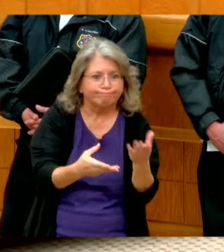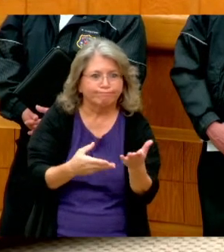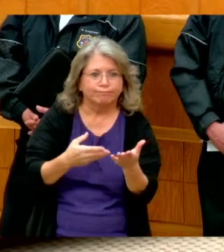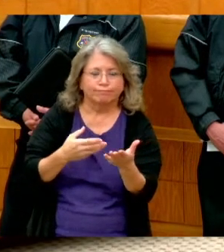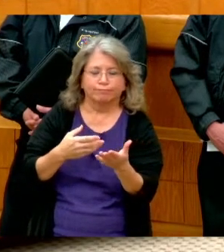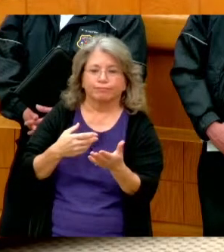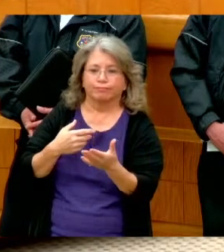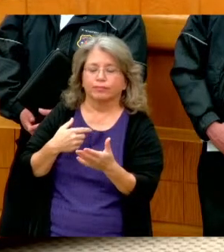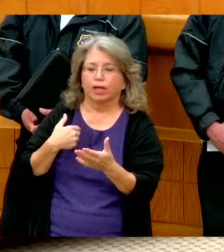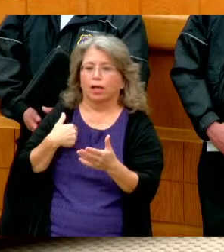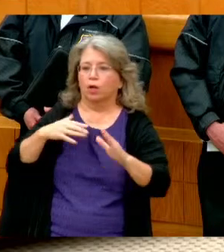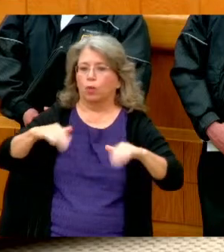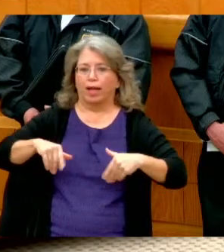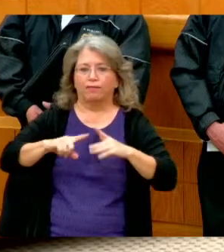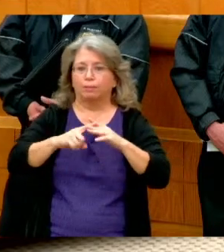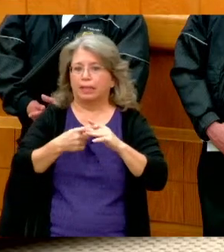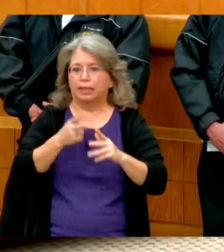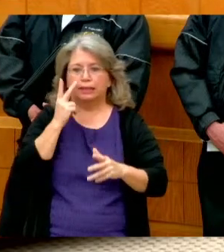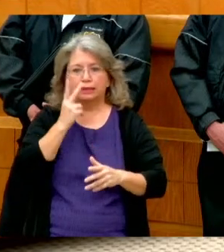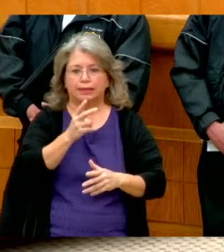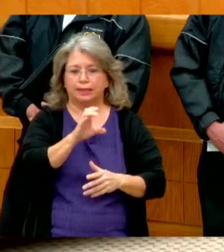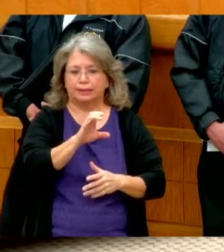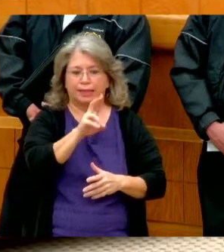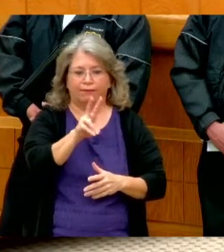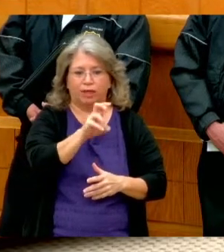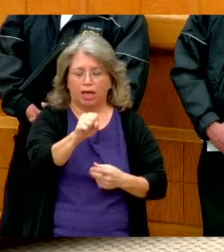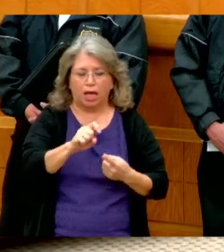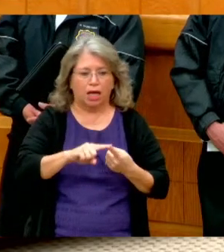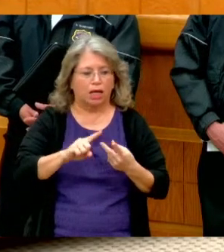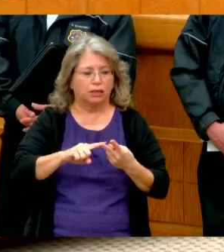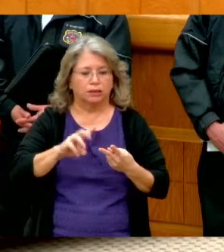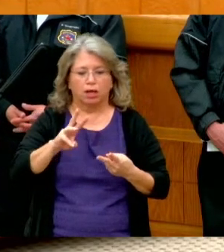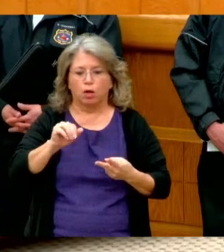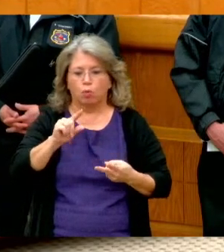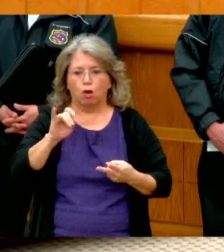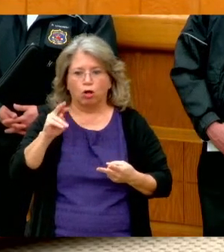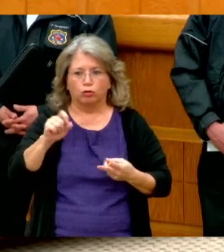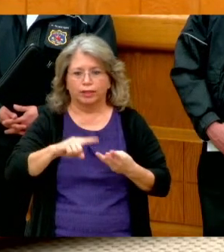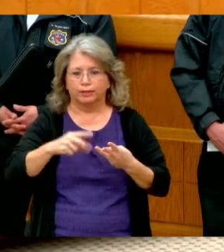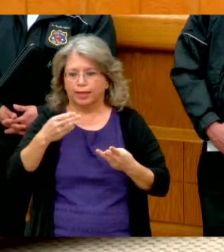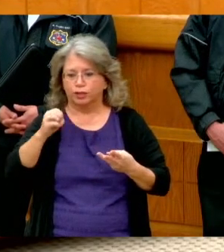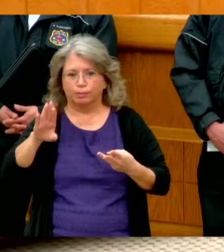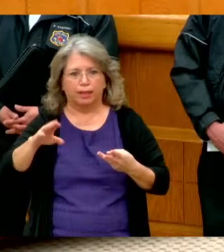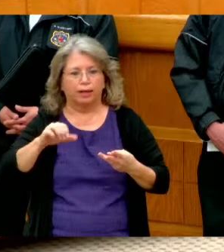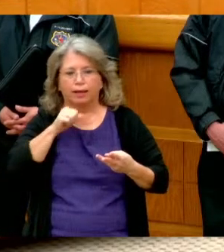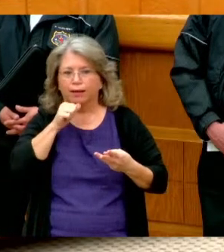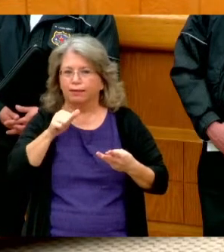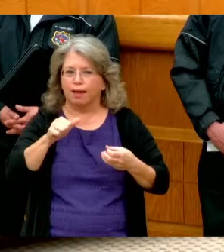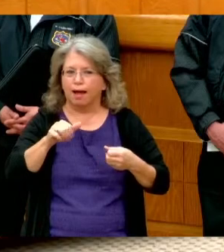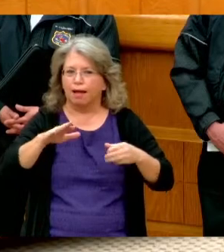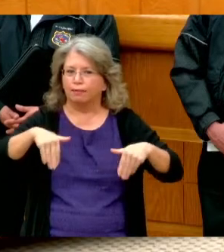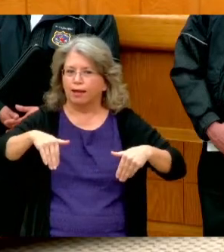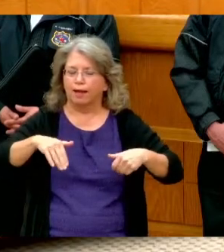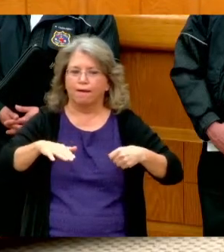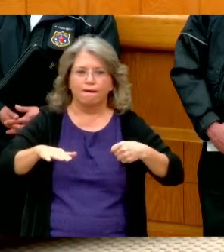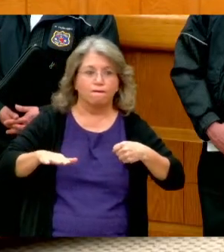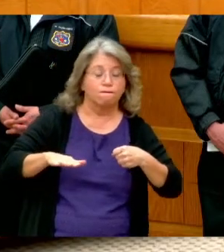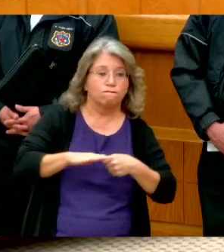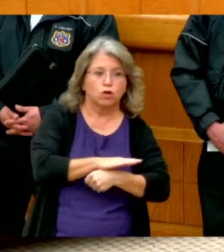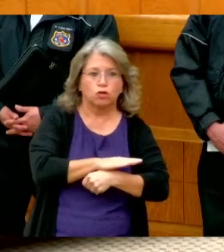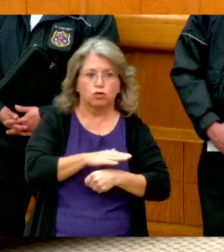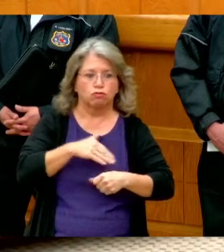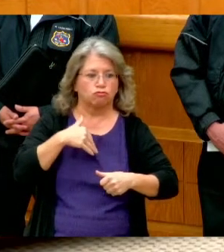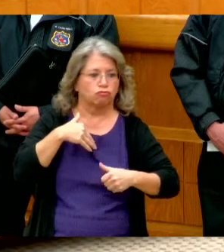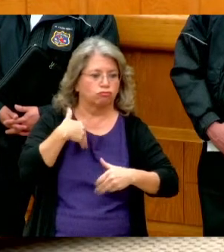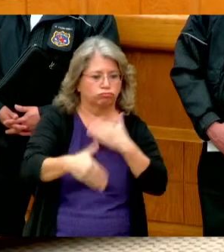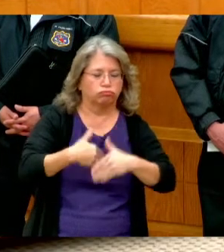see CVS, Walgreens, HEB really come into full force either. So yes, you can expect to see more. This will not